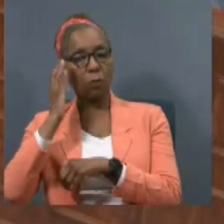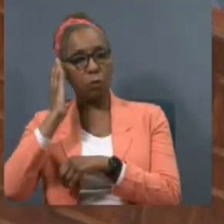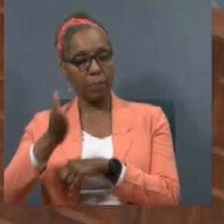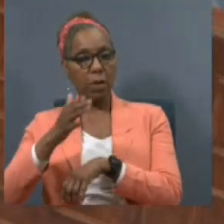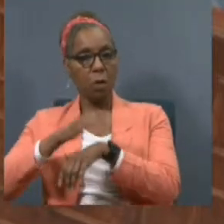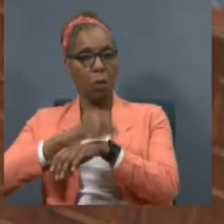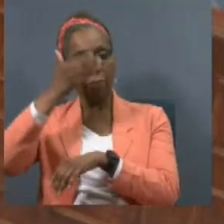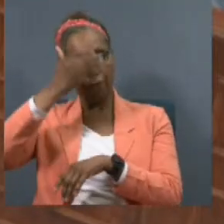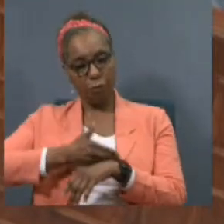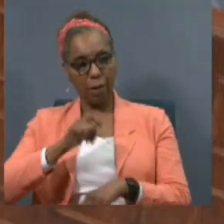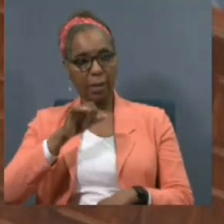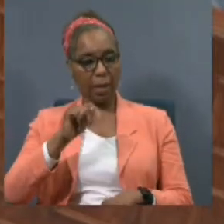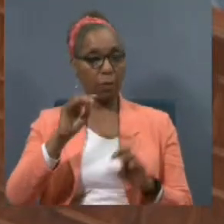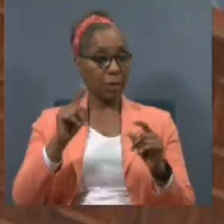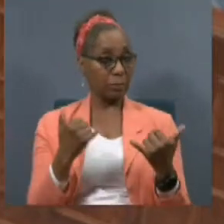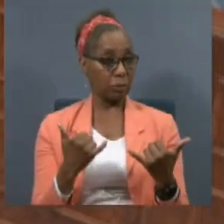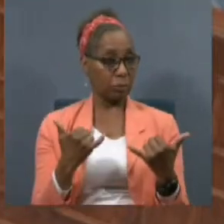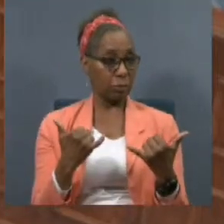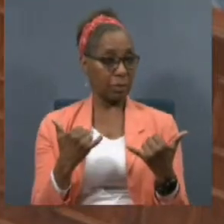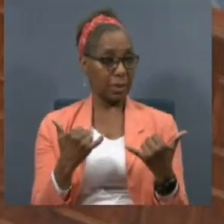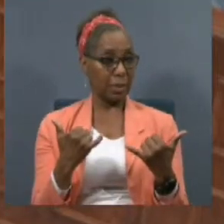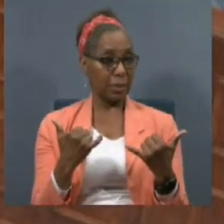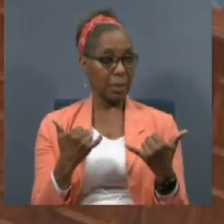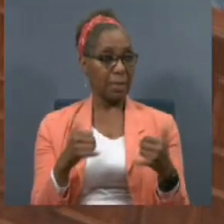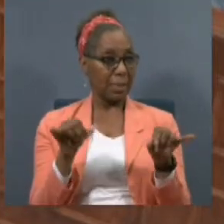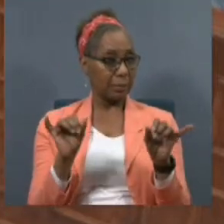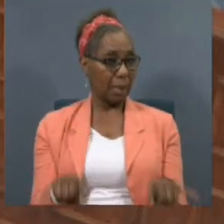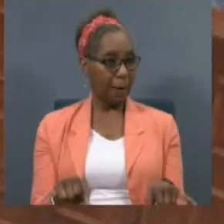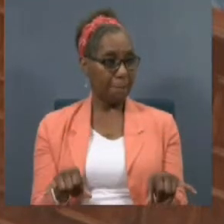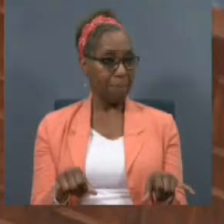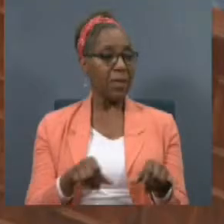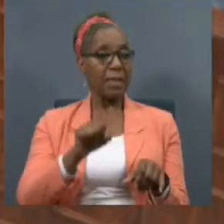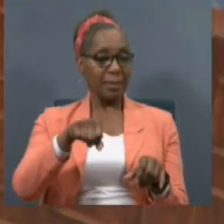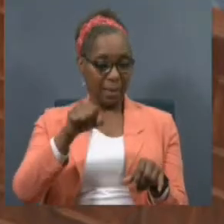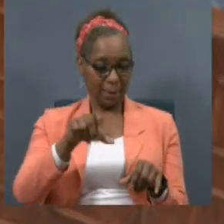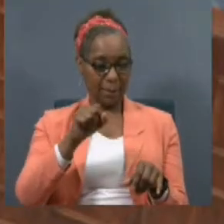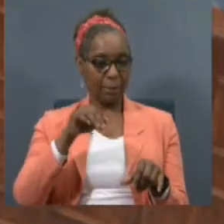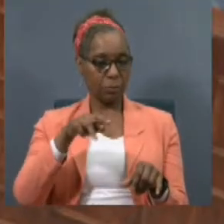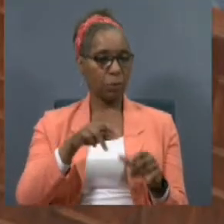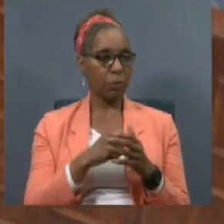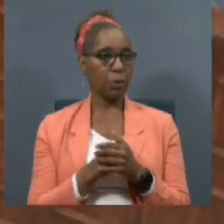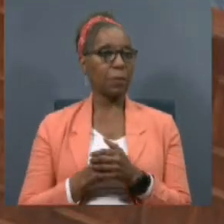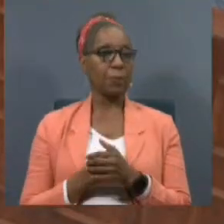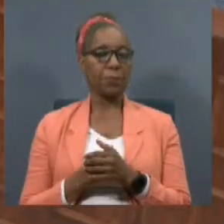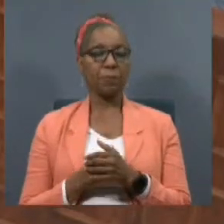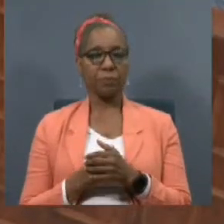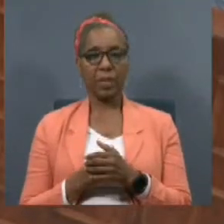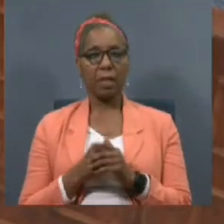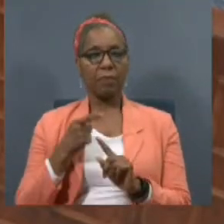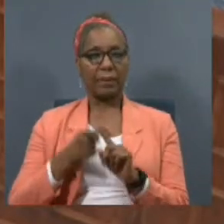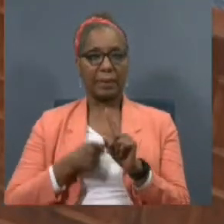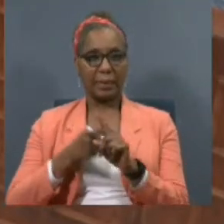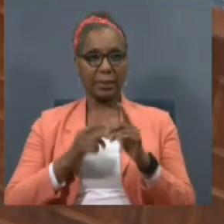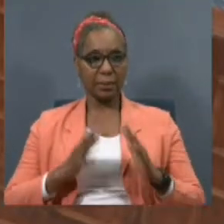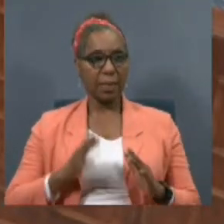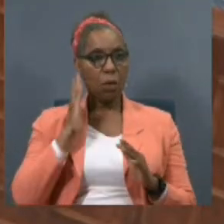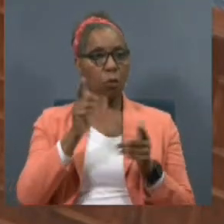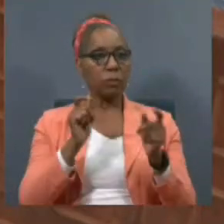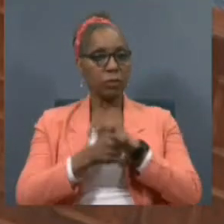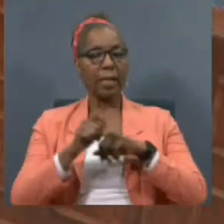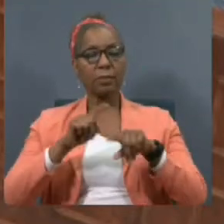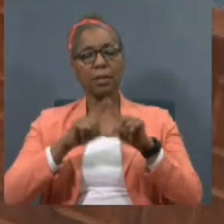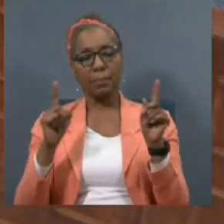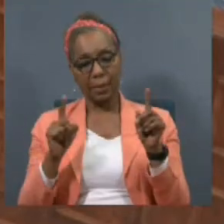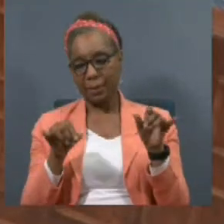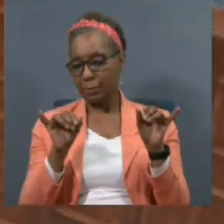lot. So currently it just stays as it is. Yes, sir. The leasing will change, but it'll stay as the